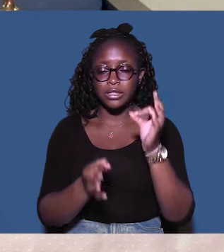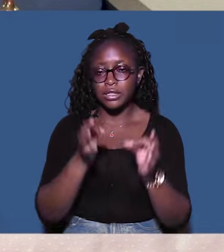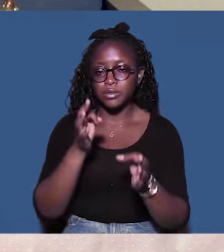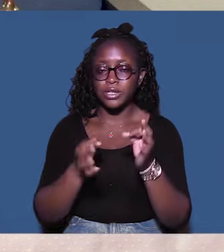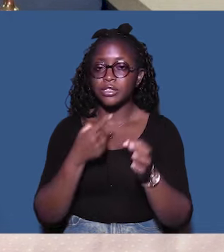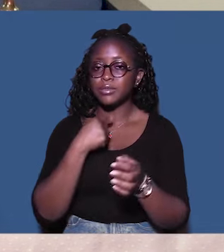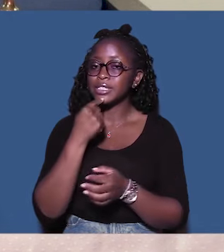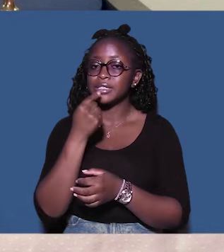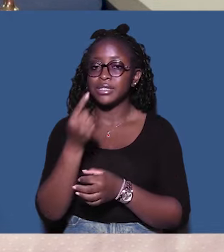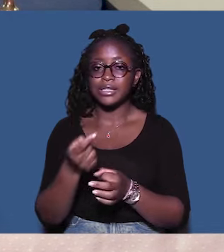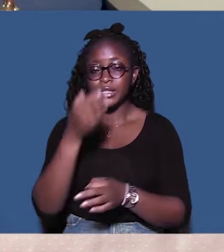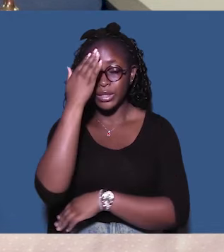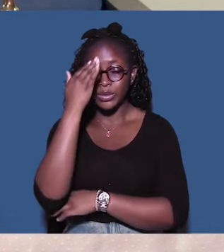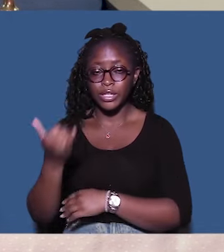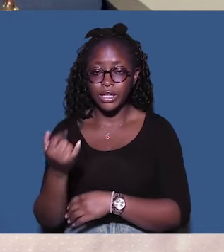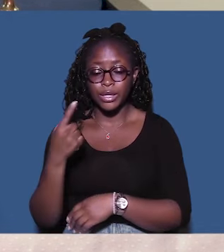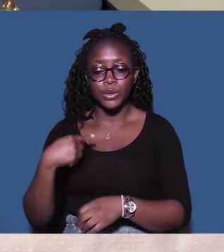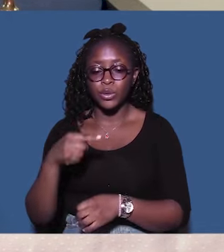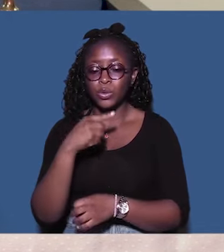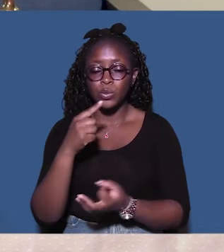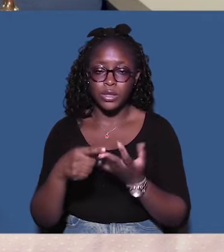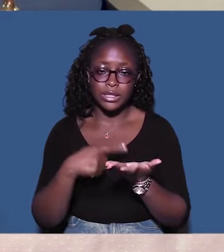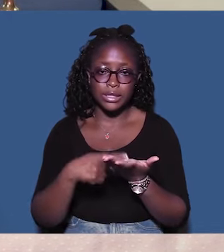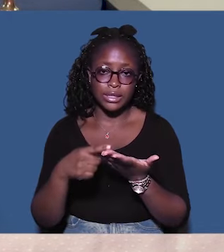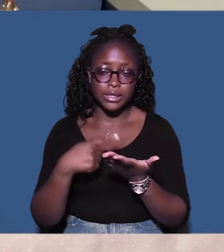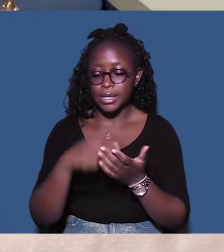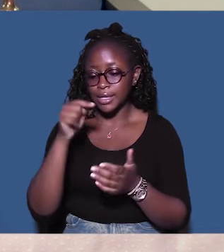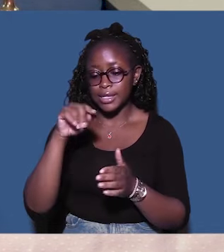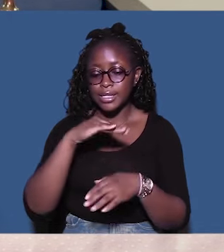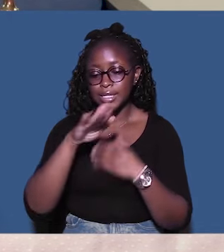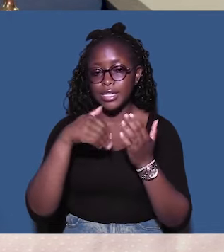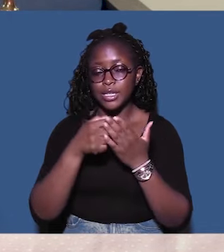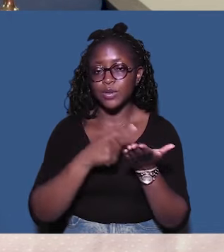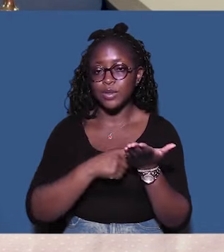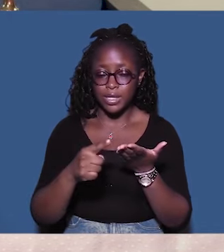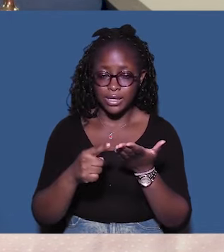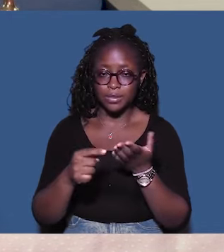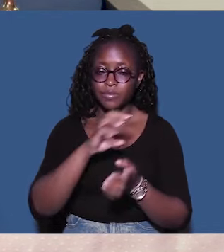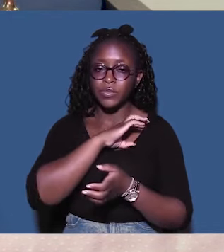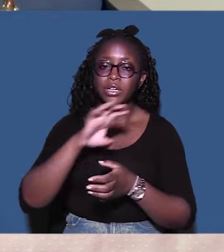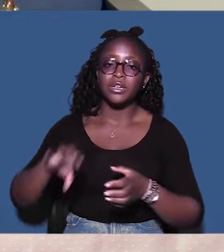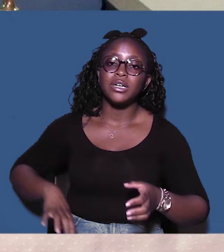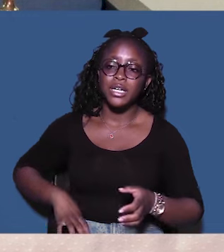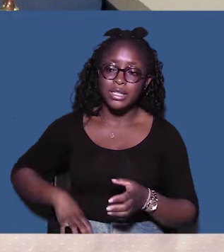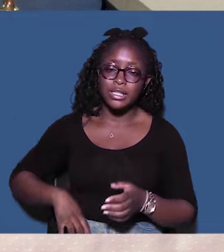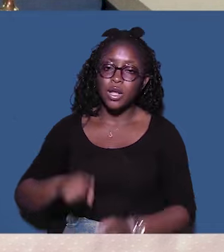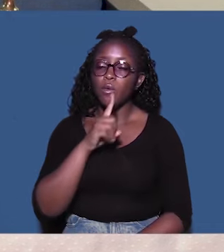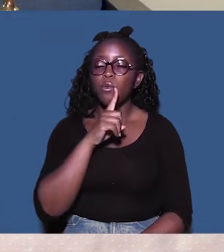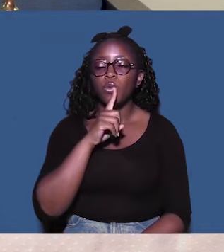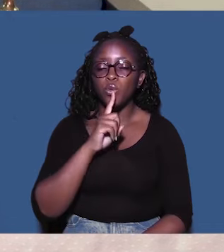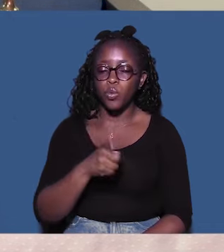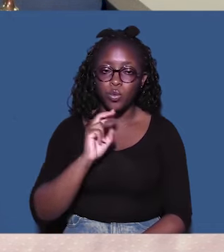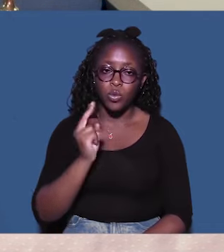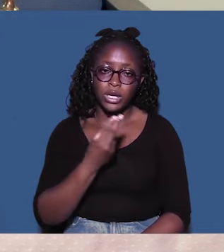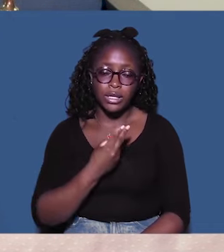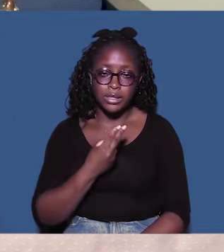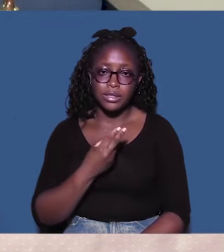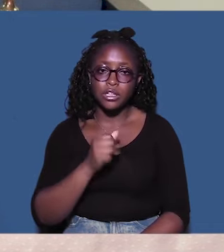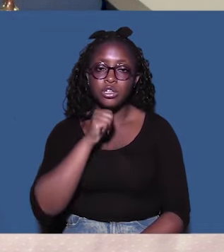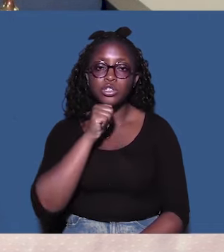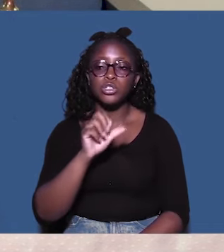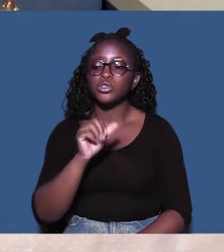talking about the whole of this week. And Christ warns us against judging others. Now,